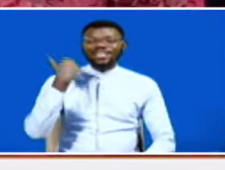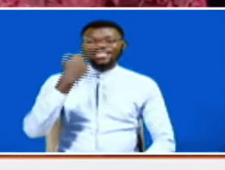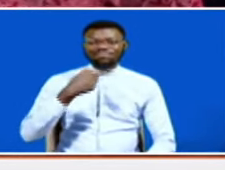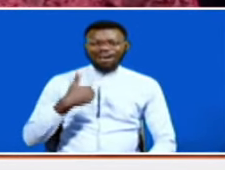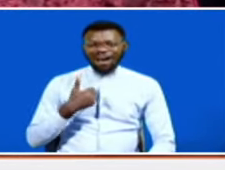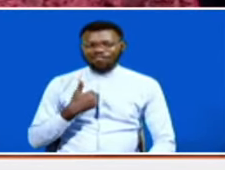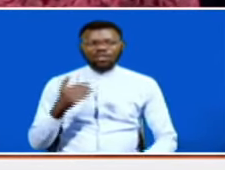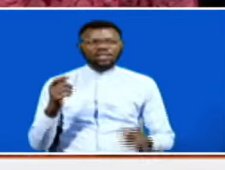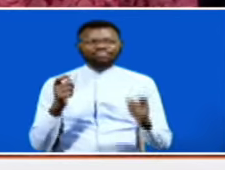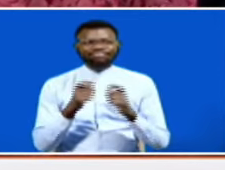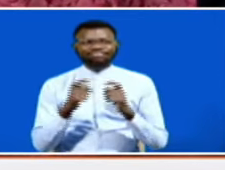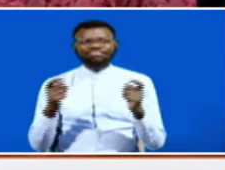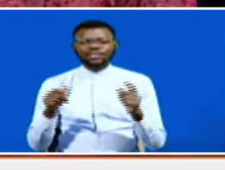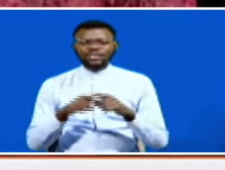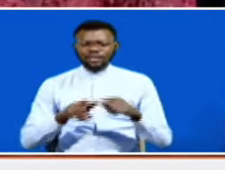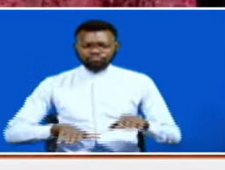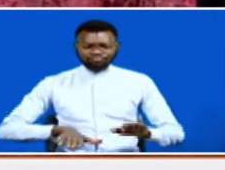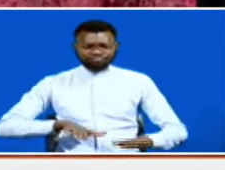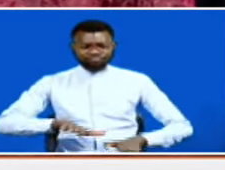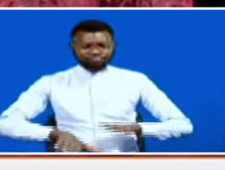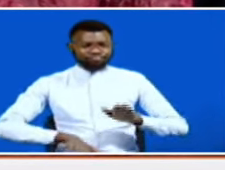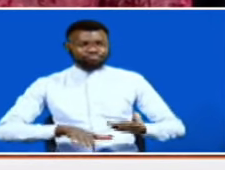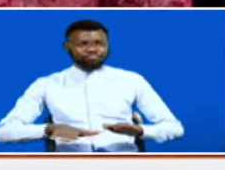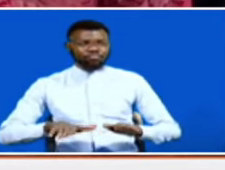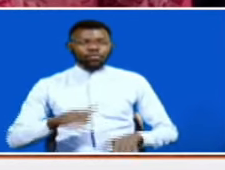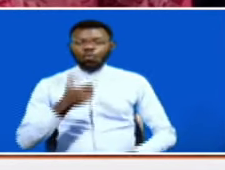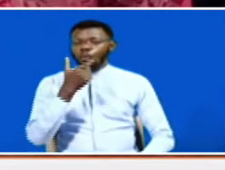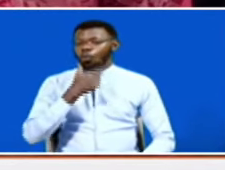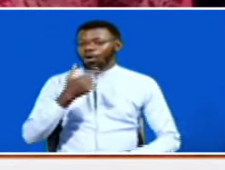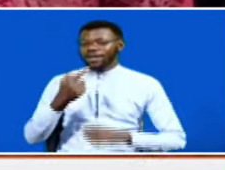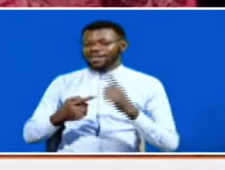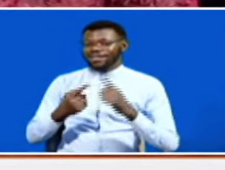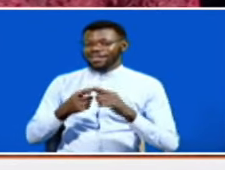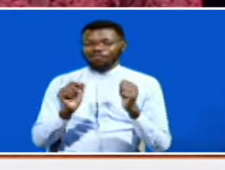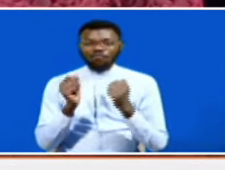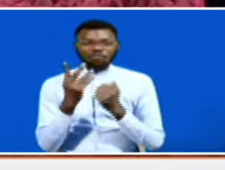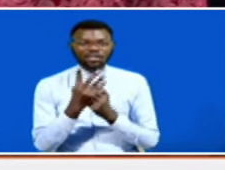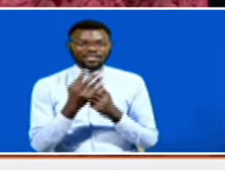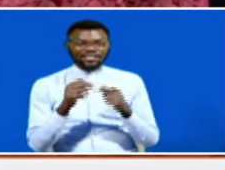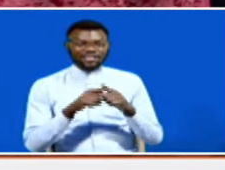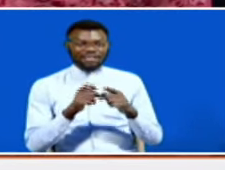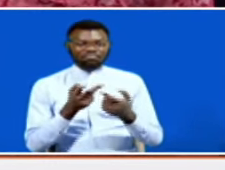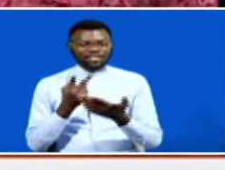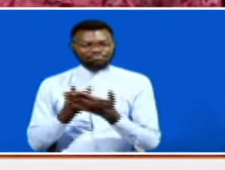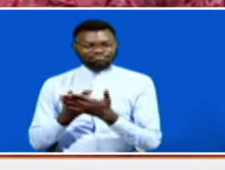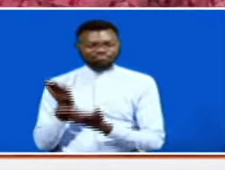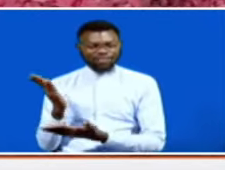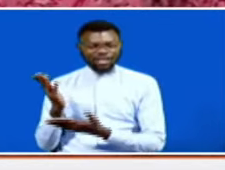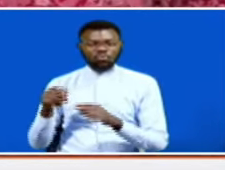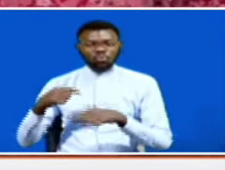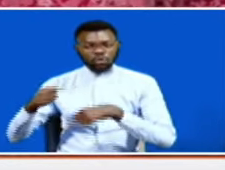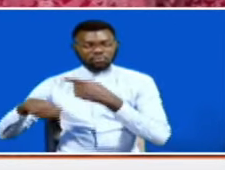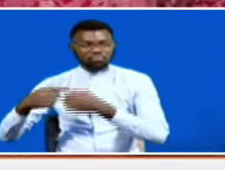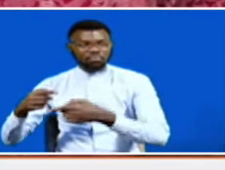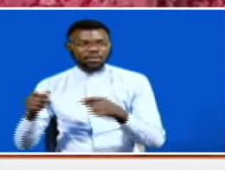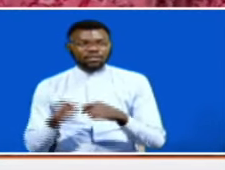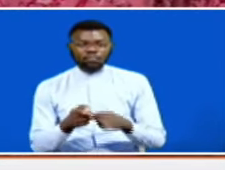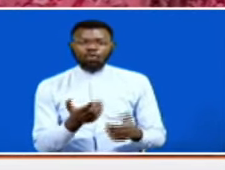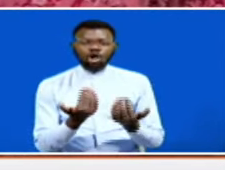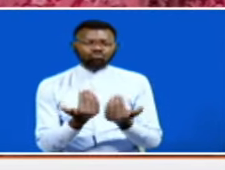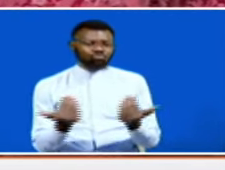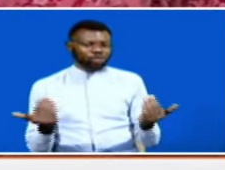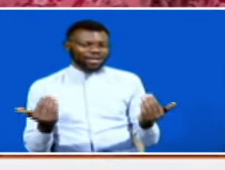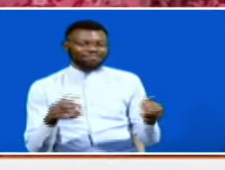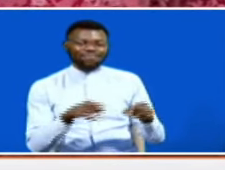also had bruises on the lower limbs. These are 14-year-old female patient who is also admitted on the ward. In our pediatric ward, we